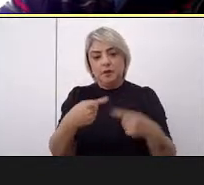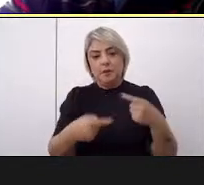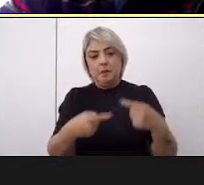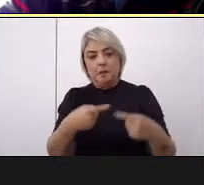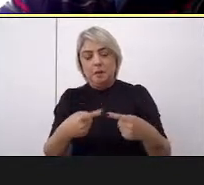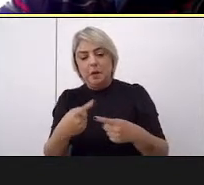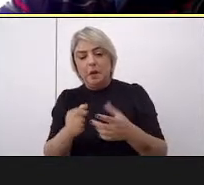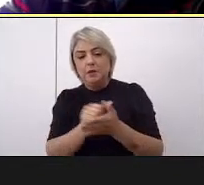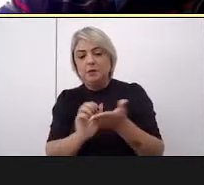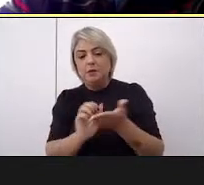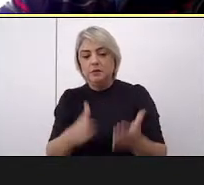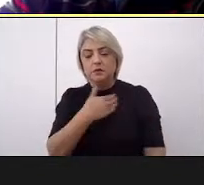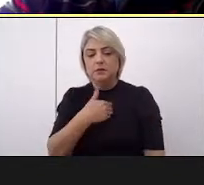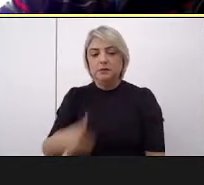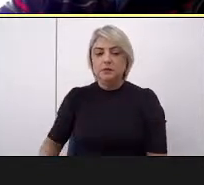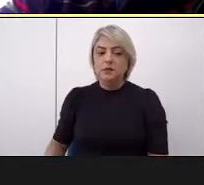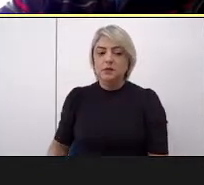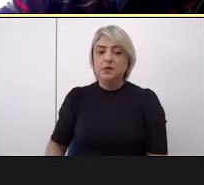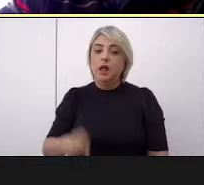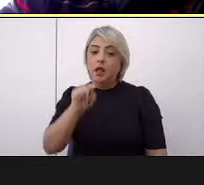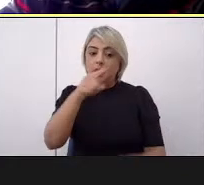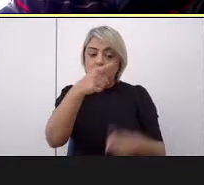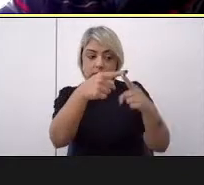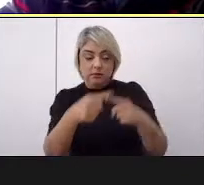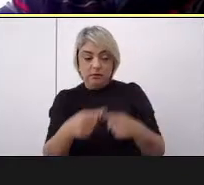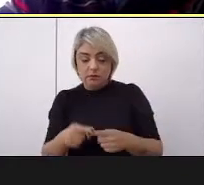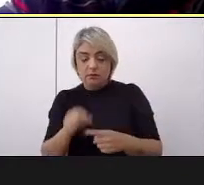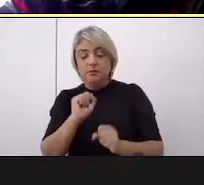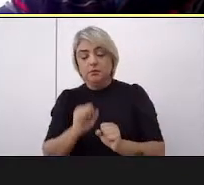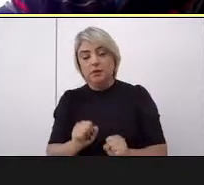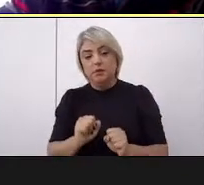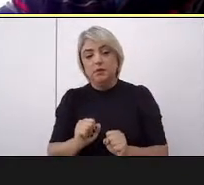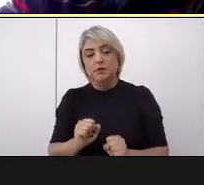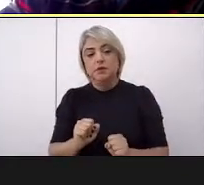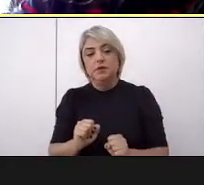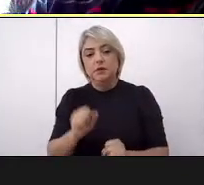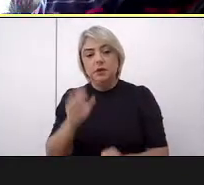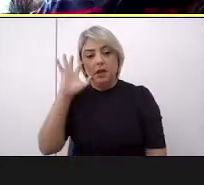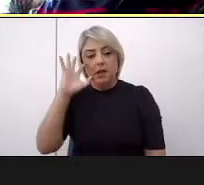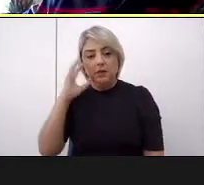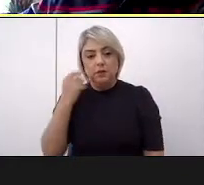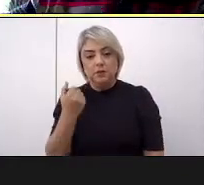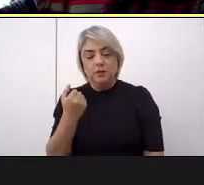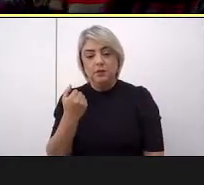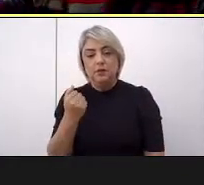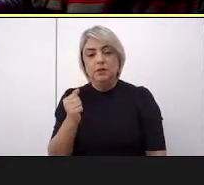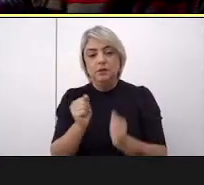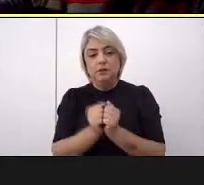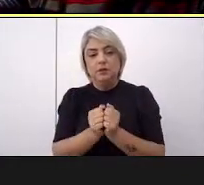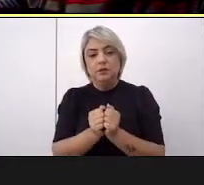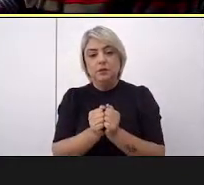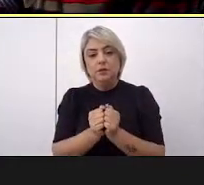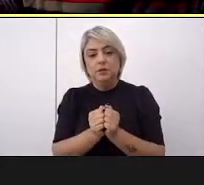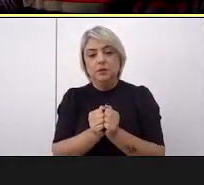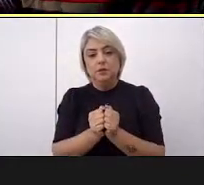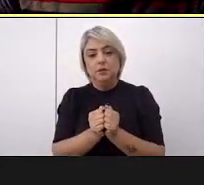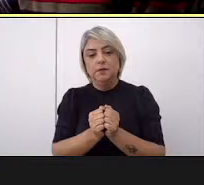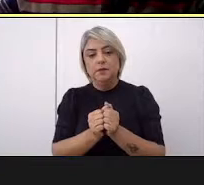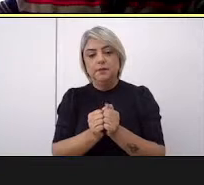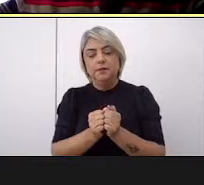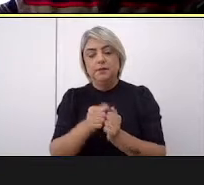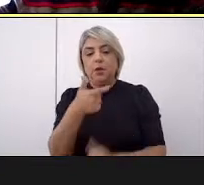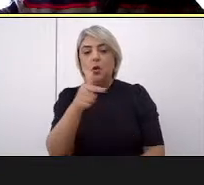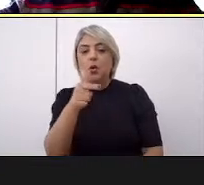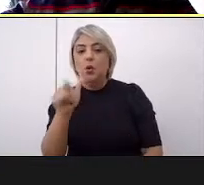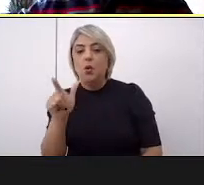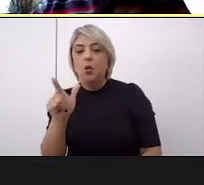Disputes may be settled through judicial adjudication or through alternative dispute resolution